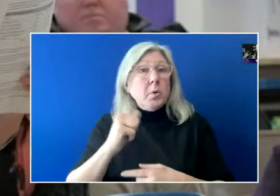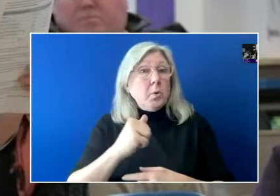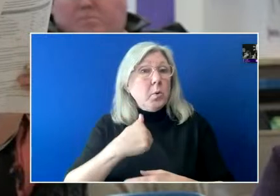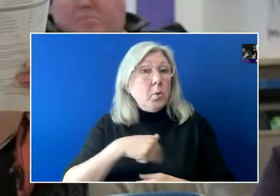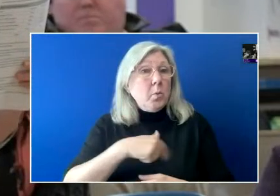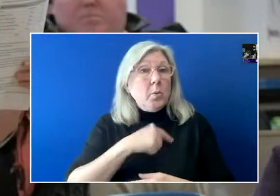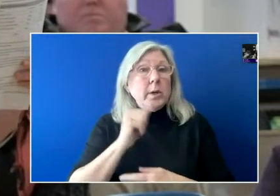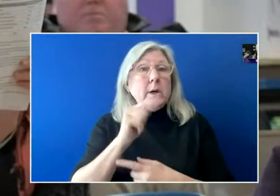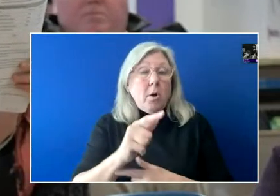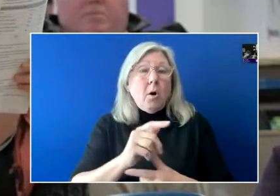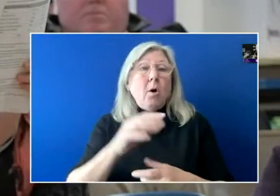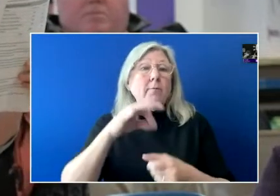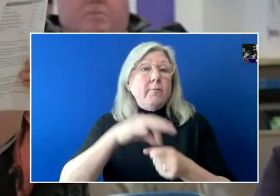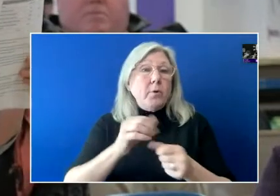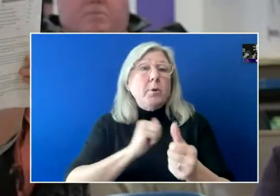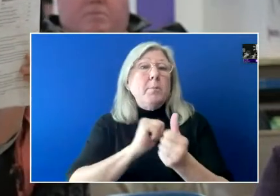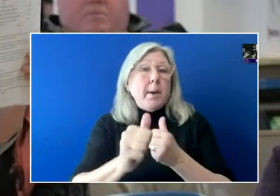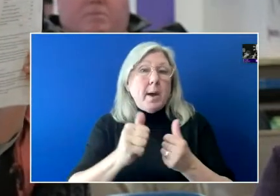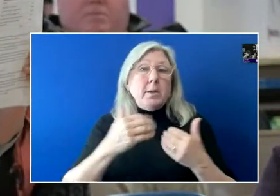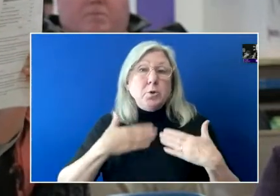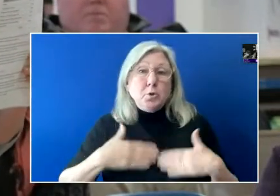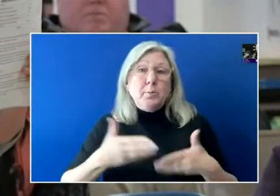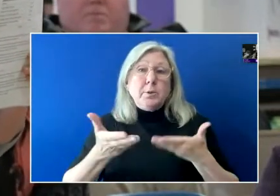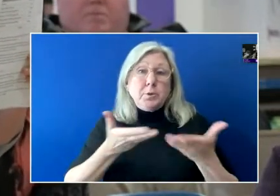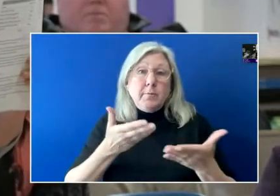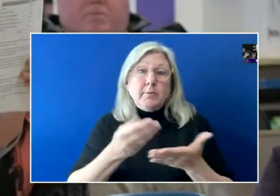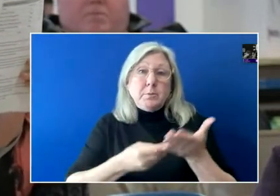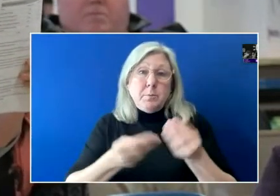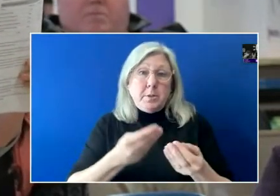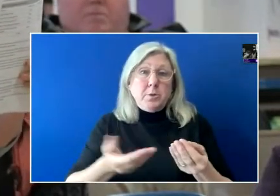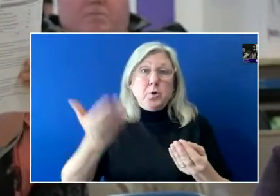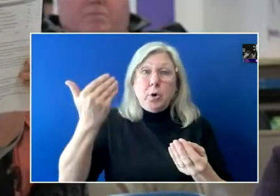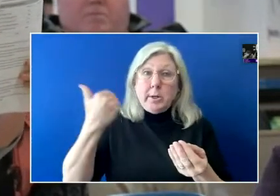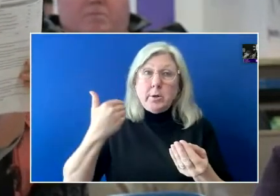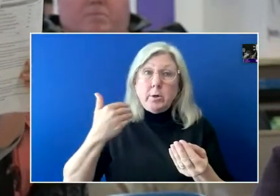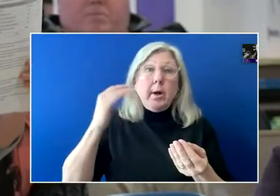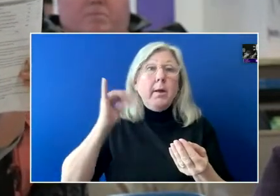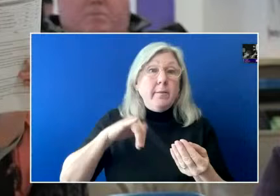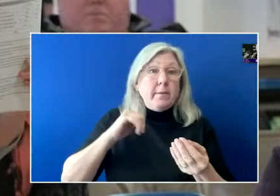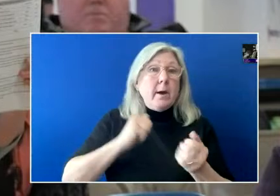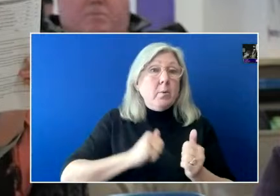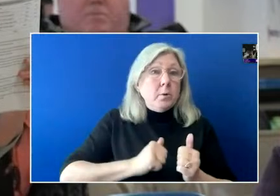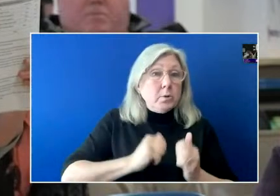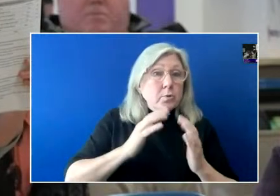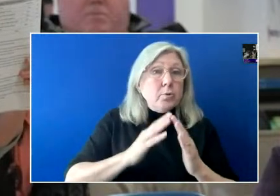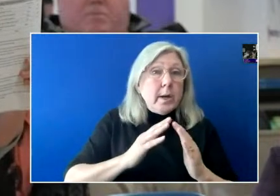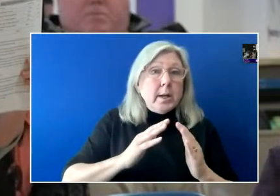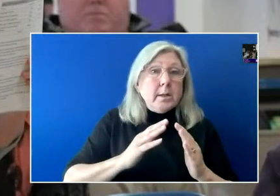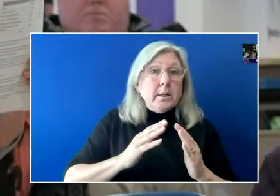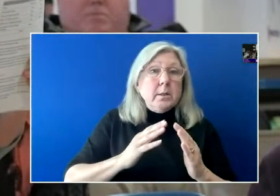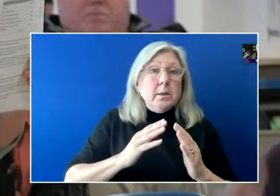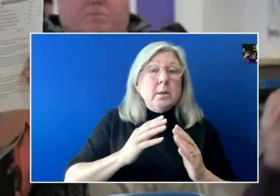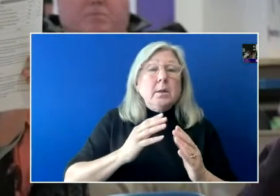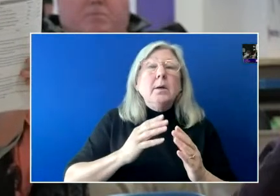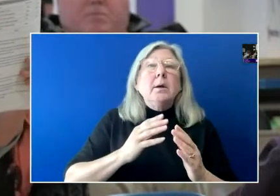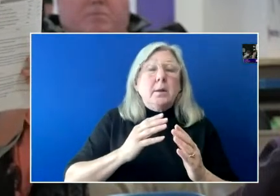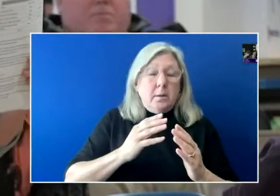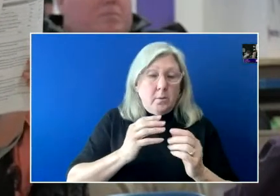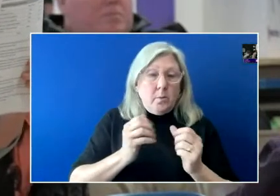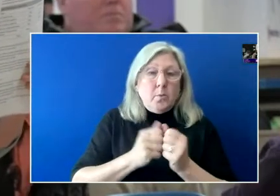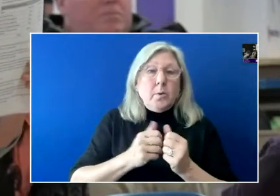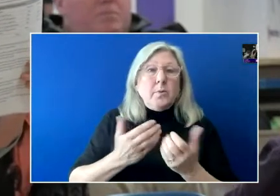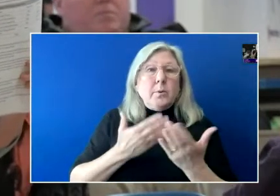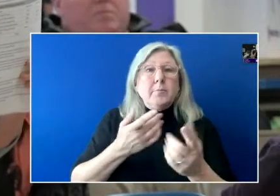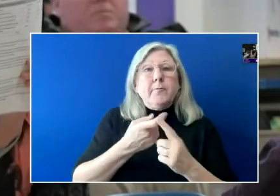budget earlier and that was created on a recommendation of last year's RTM to